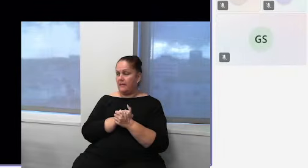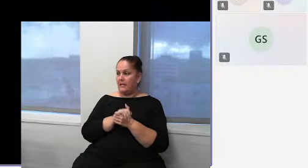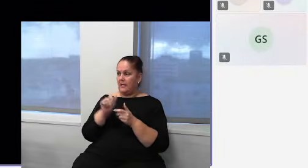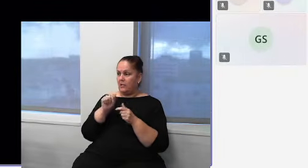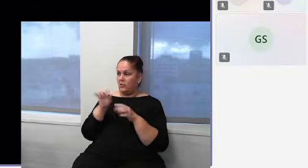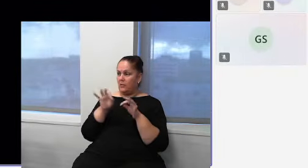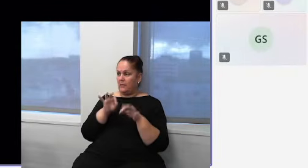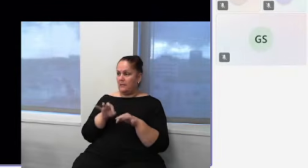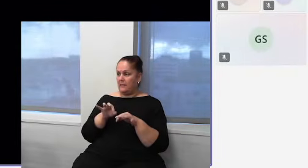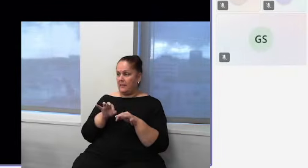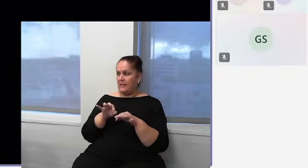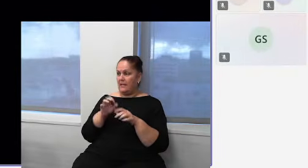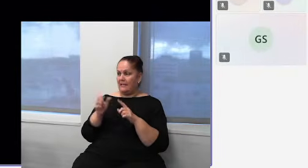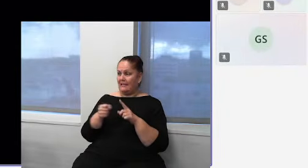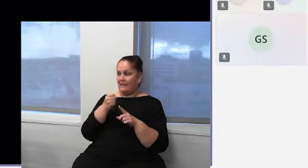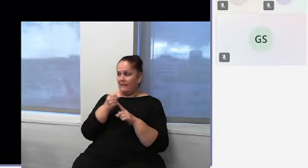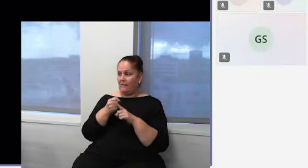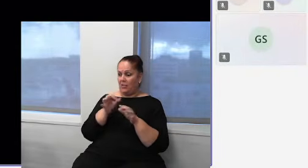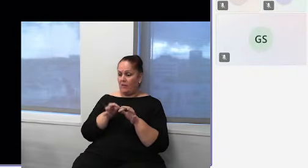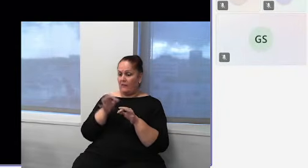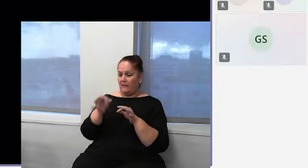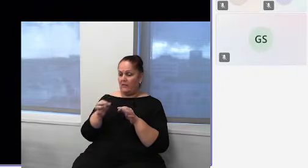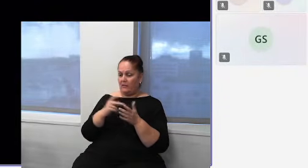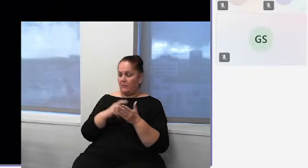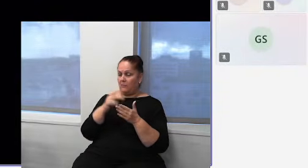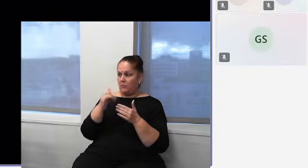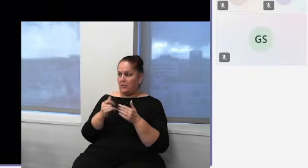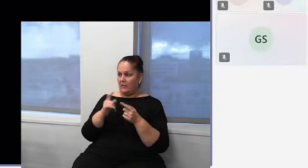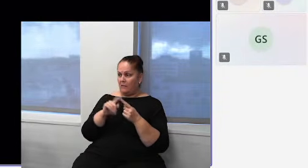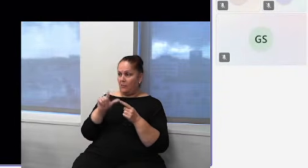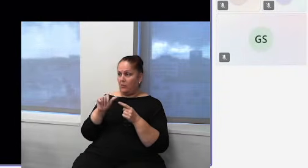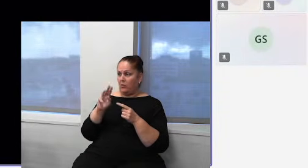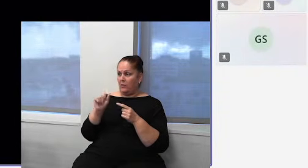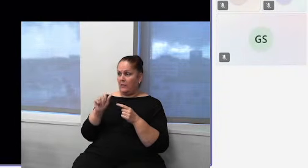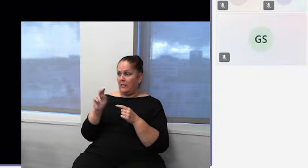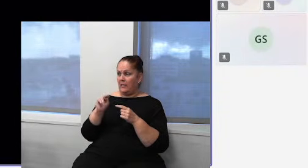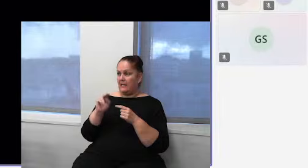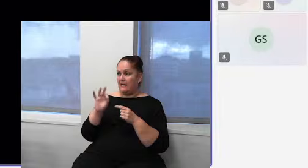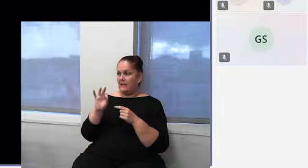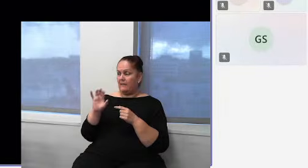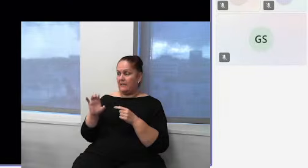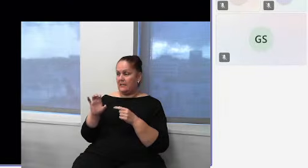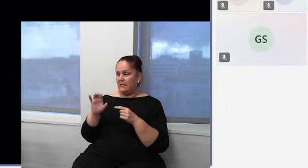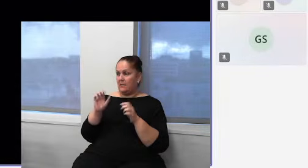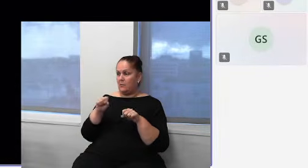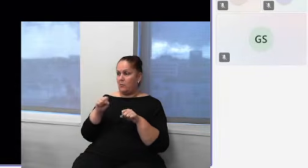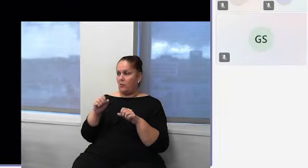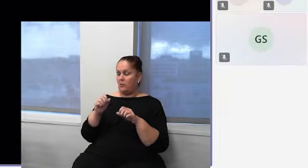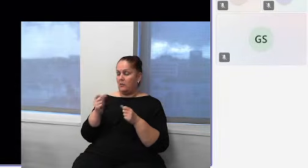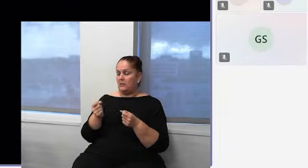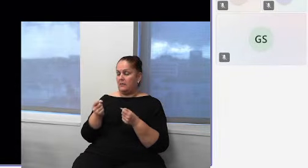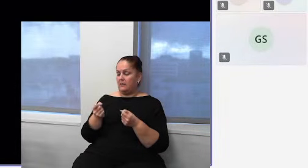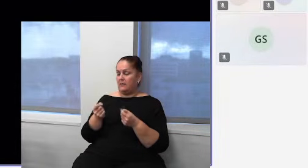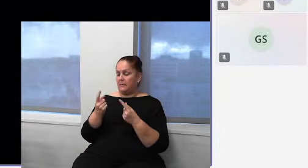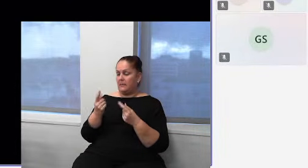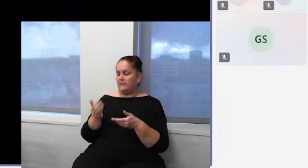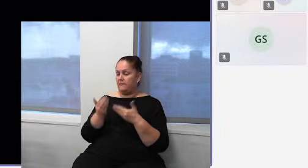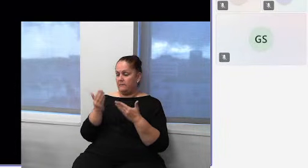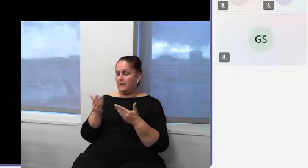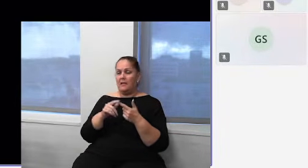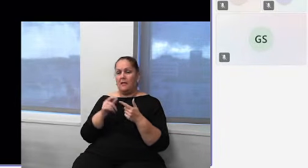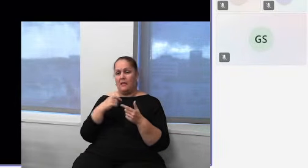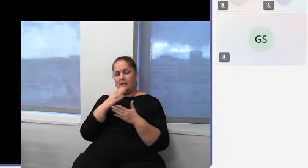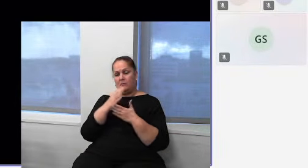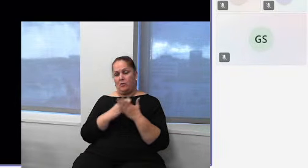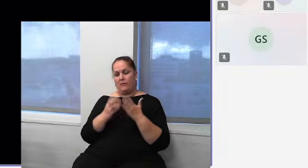Okay. Could you explain the effect of deferring projects from Luma's NFC proposed spend in this rate case?